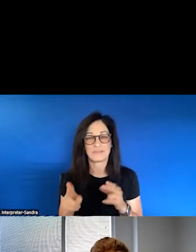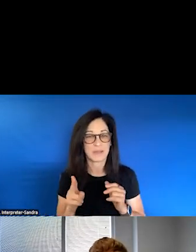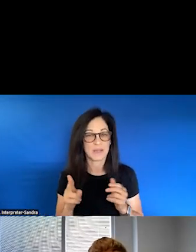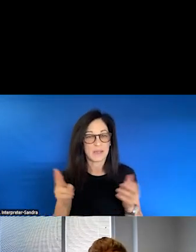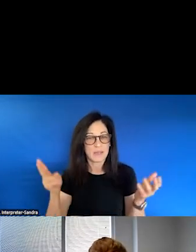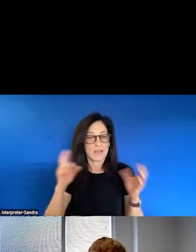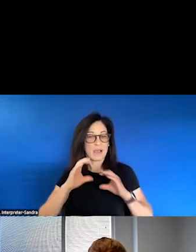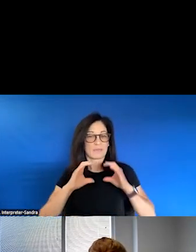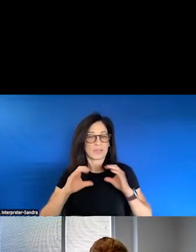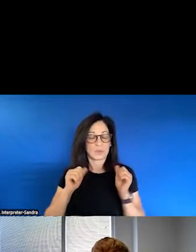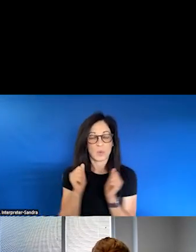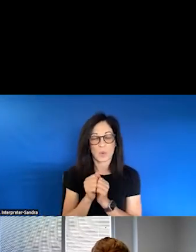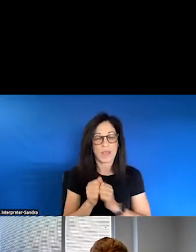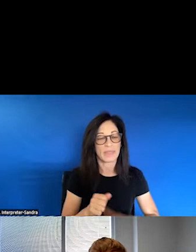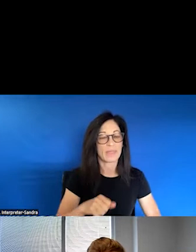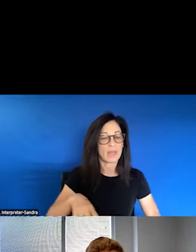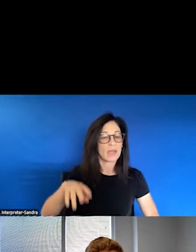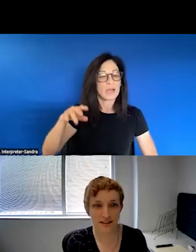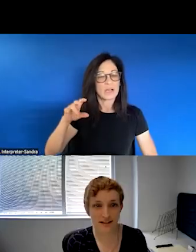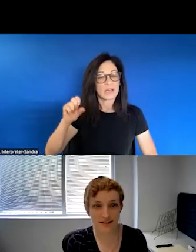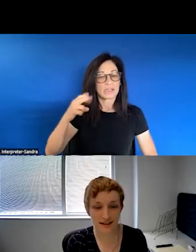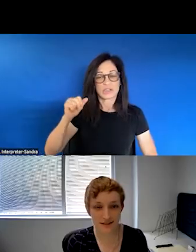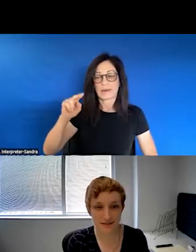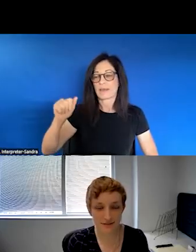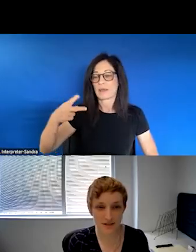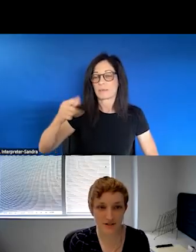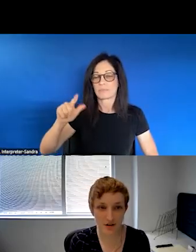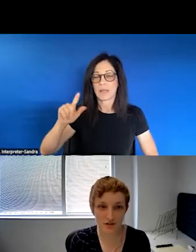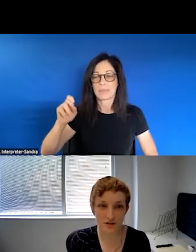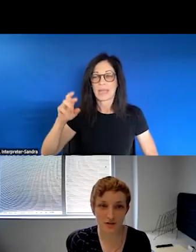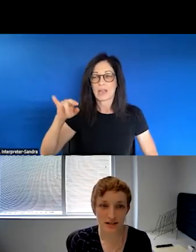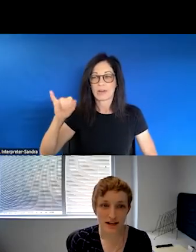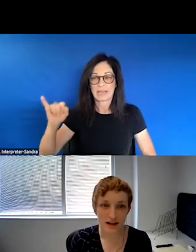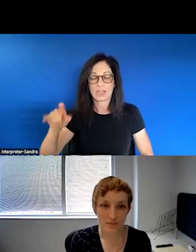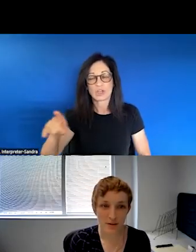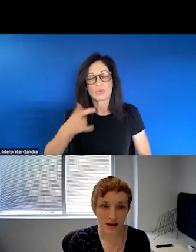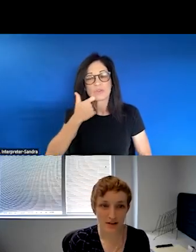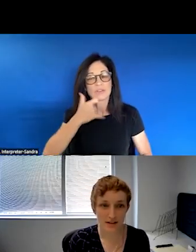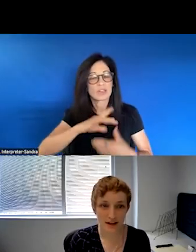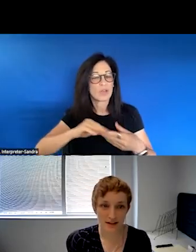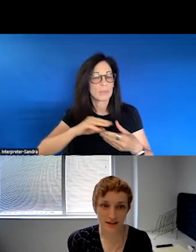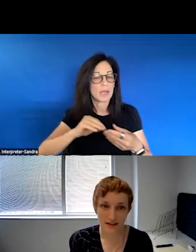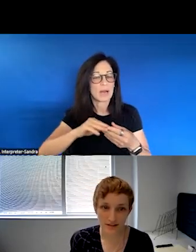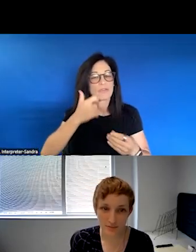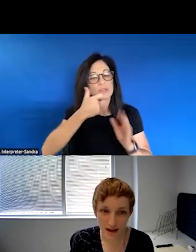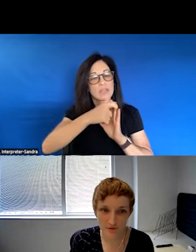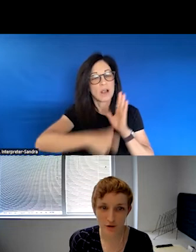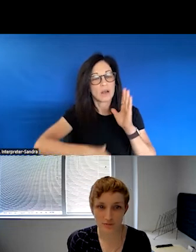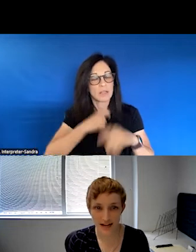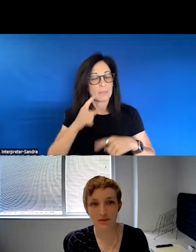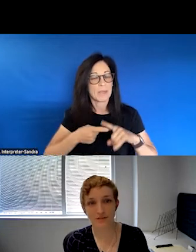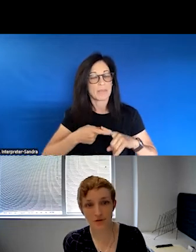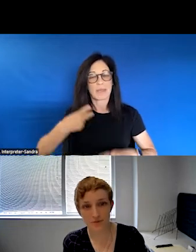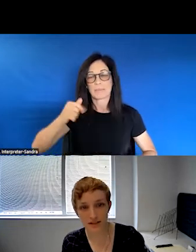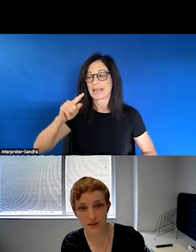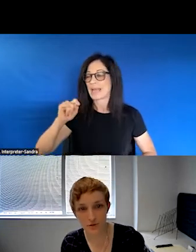Palmieri. Shanna, you spoke to Stephanie in the recent article about the